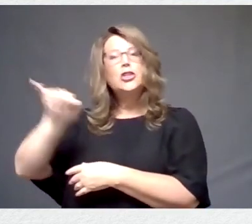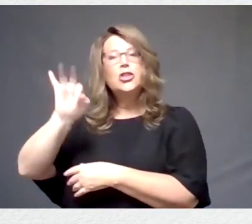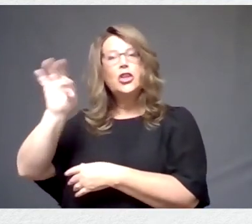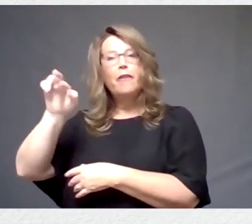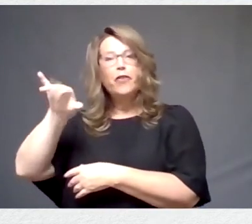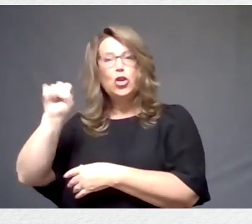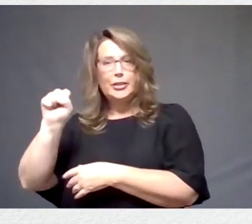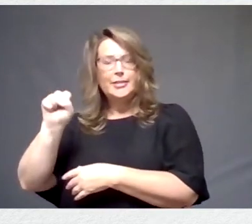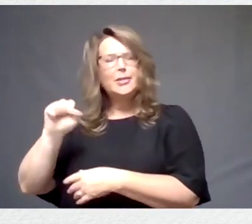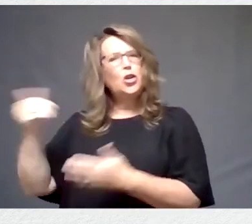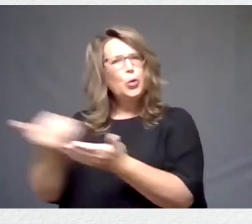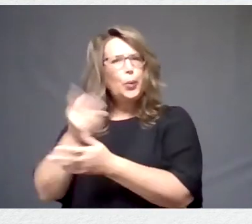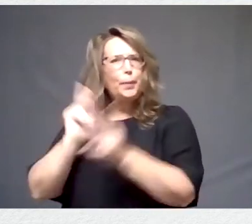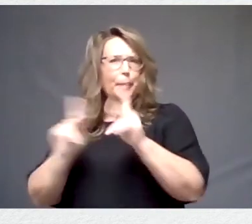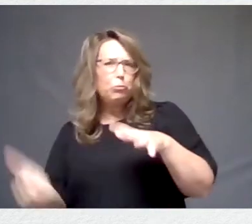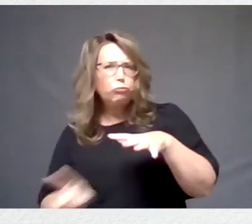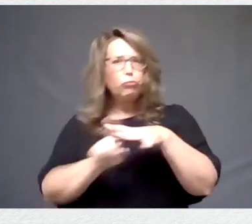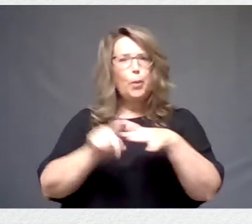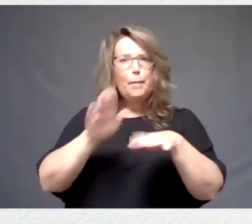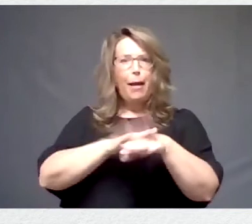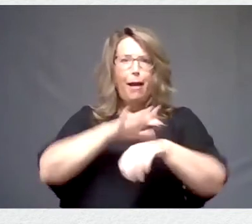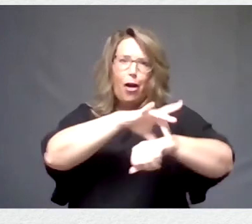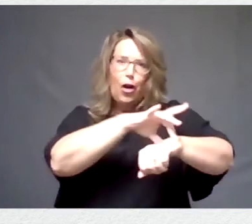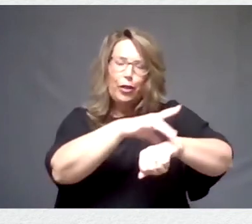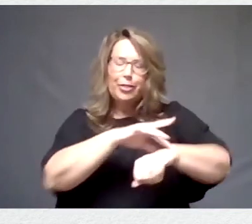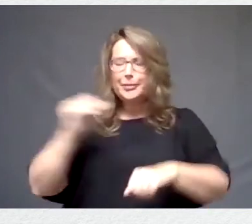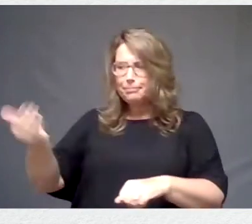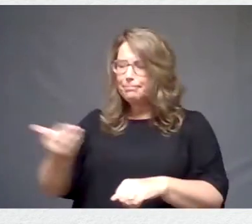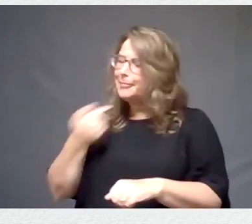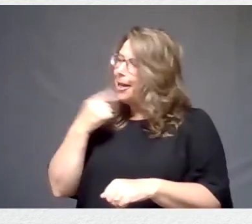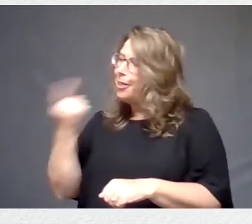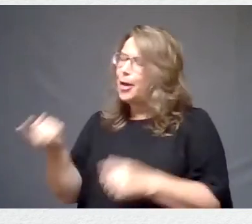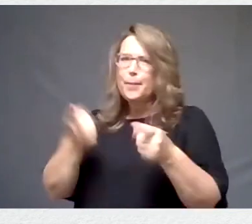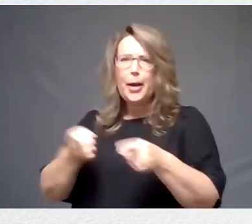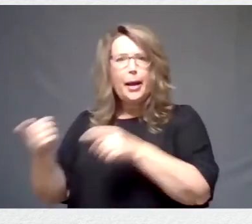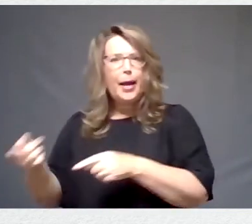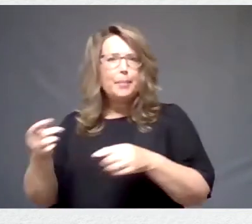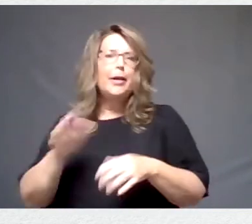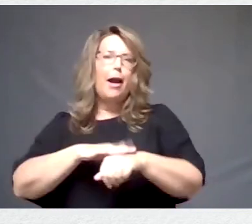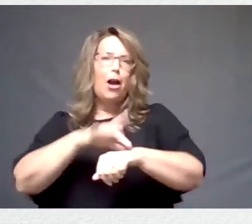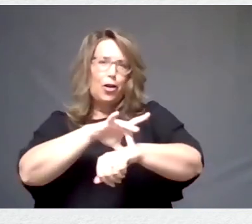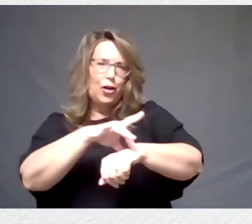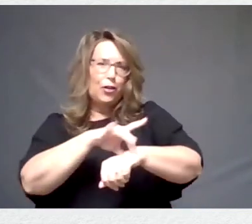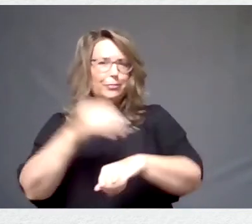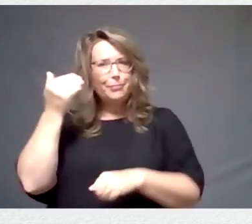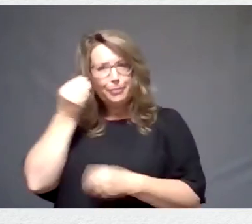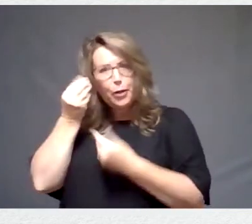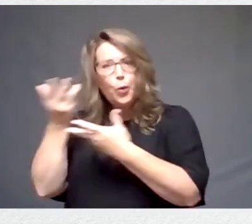our planet, introduces them to our earthling ways, and reminds them that no one is ever alone on planet